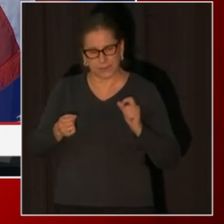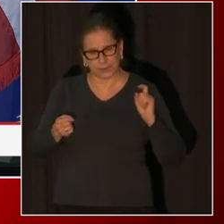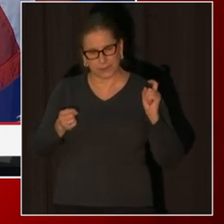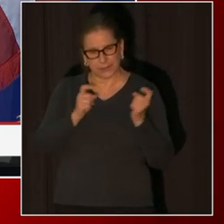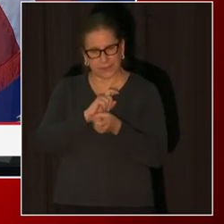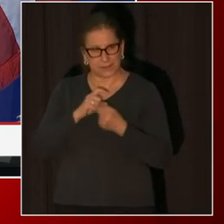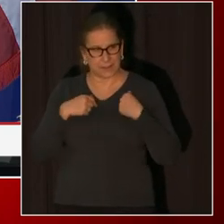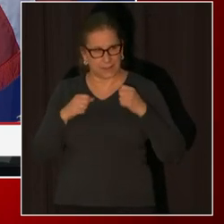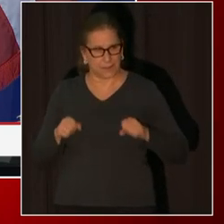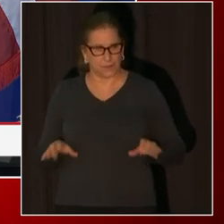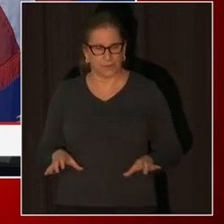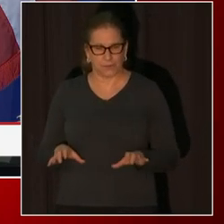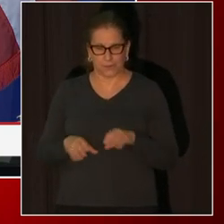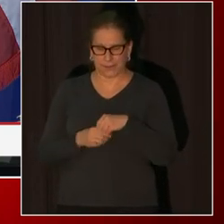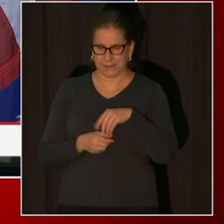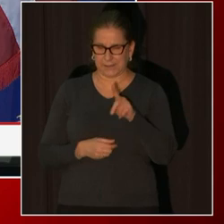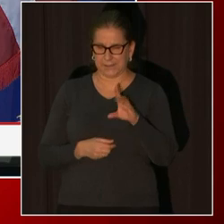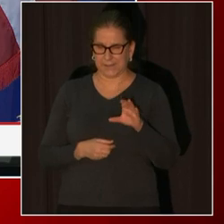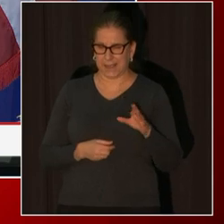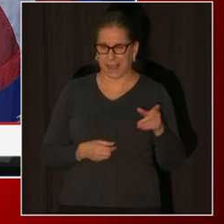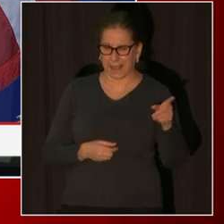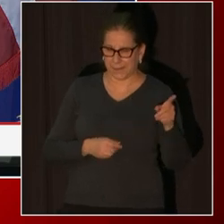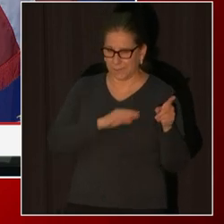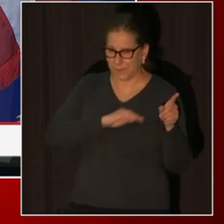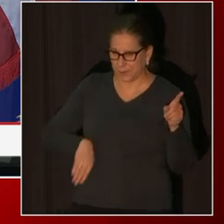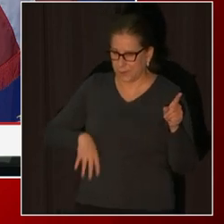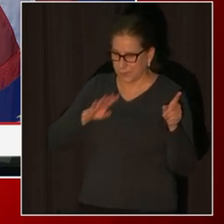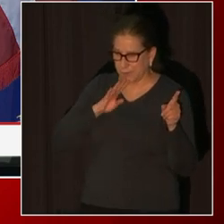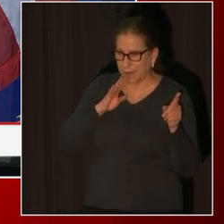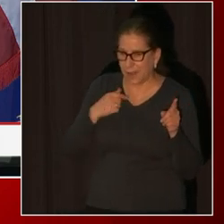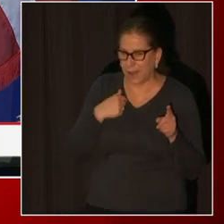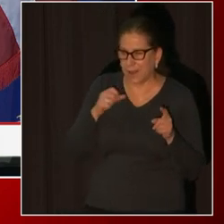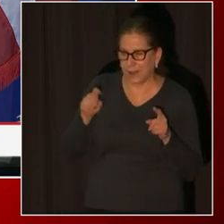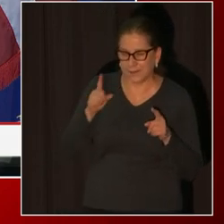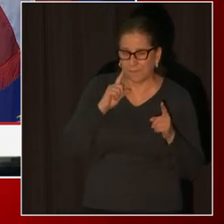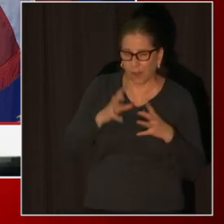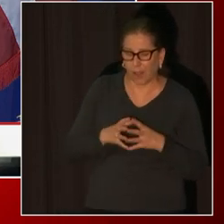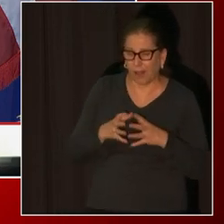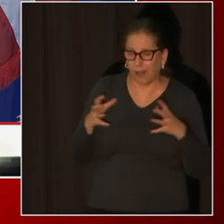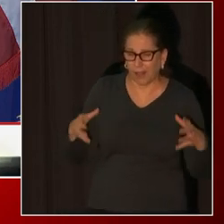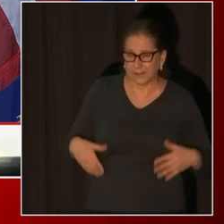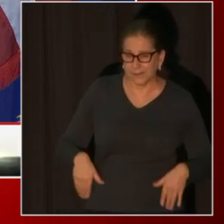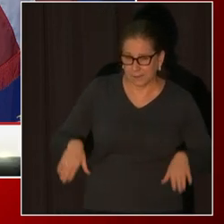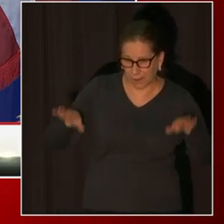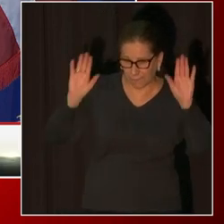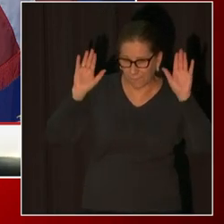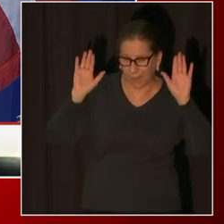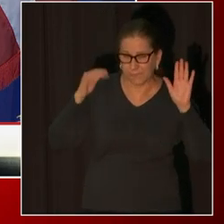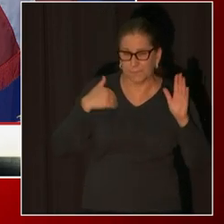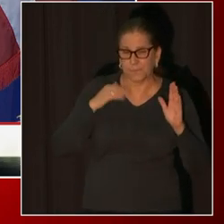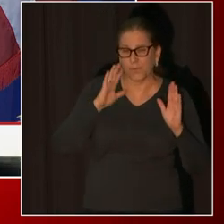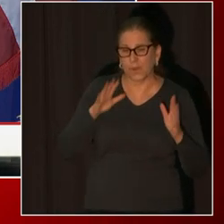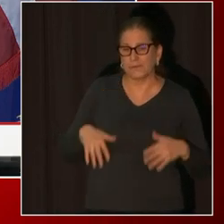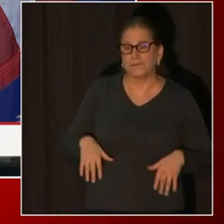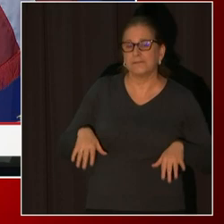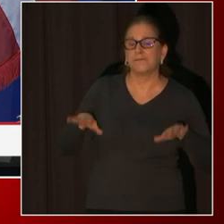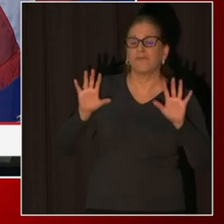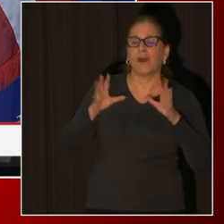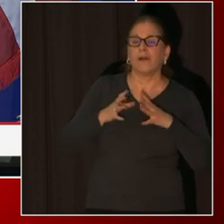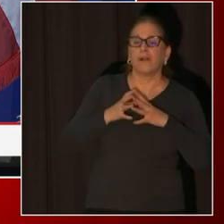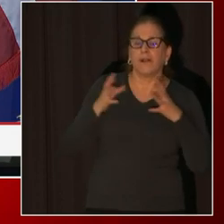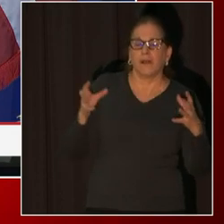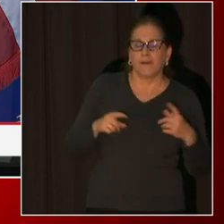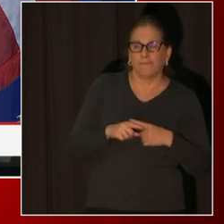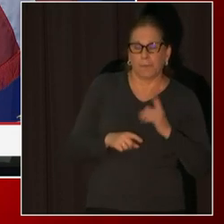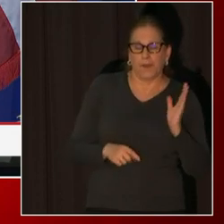We asked for a lot of sacrifice, or we are sacrificing a lot from our workforce as well.